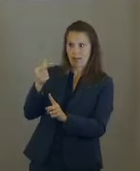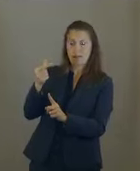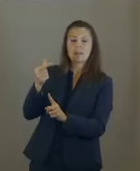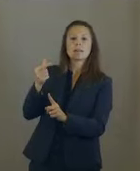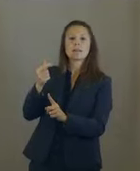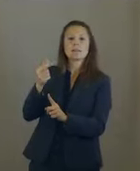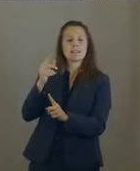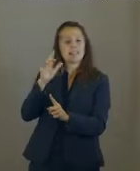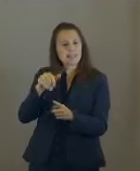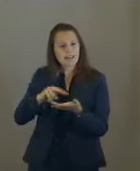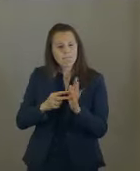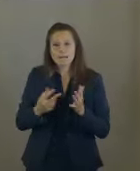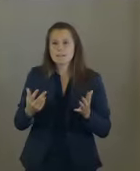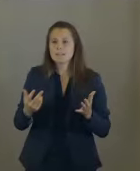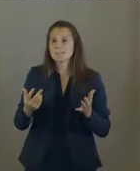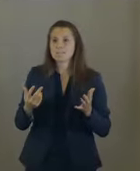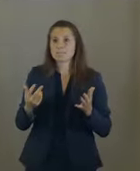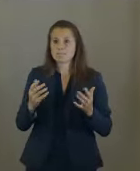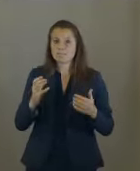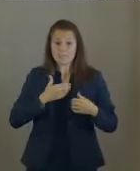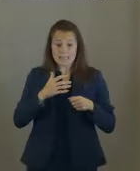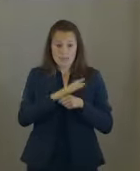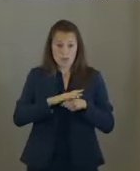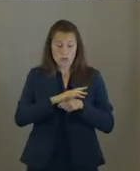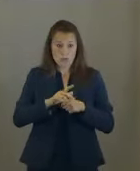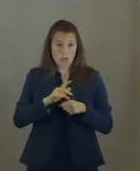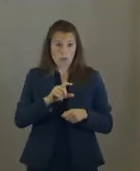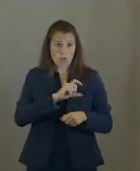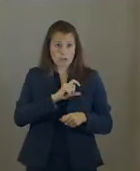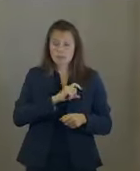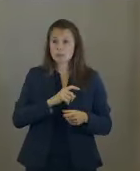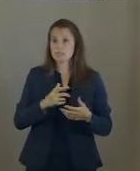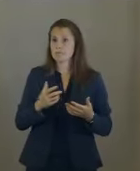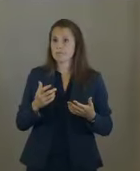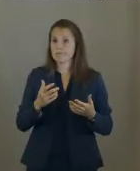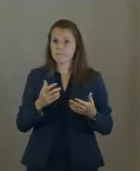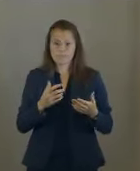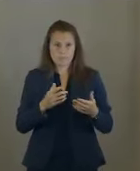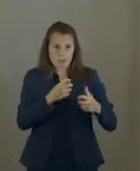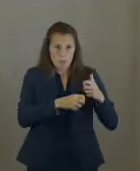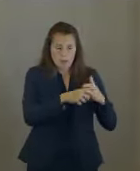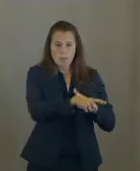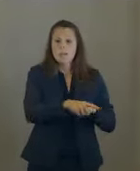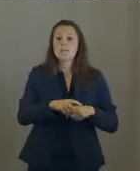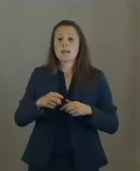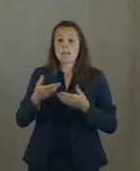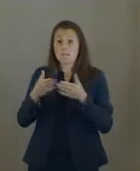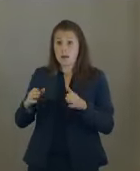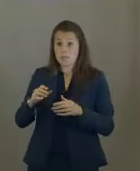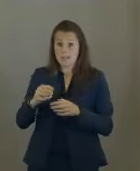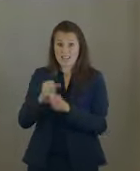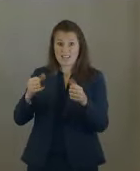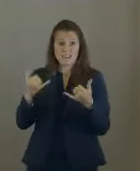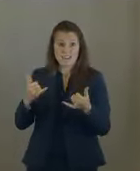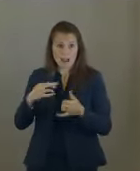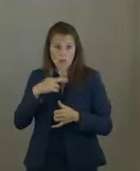This has impeded our local law enforcement and has threatened public safety.